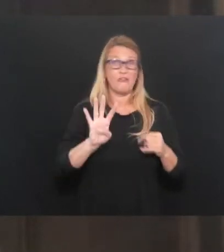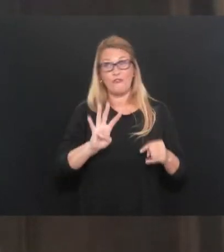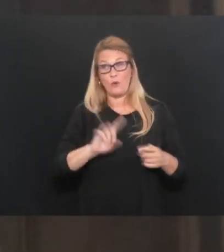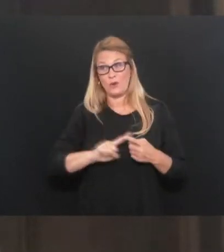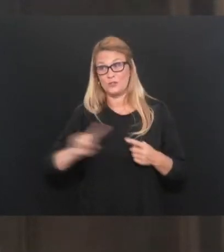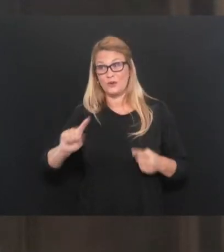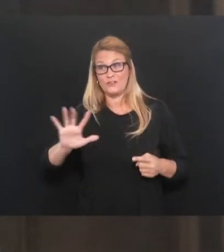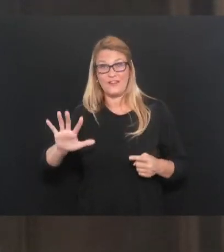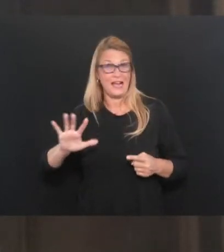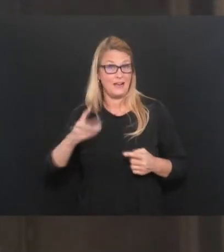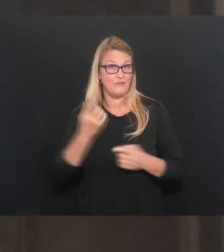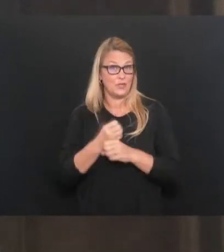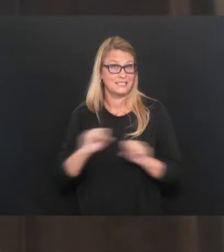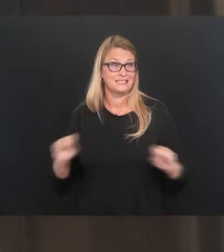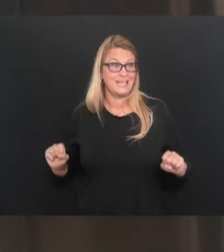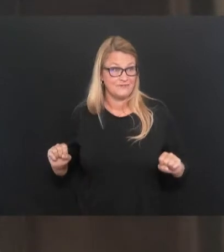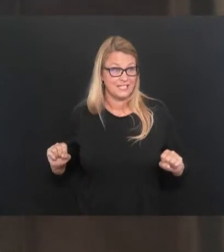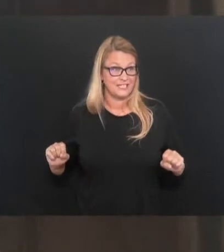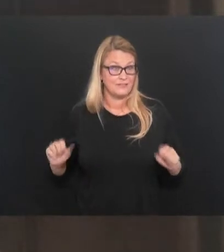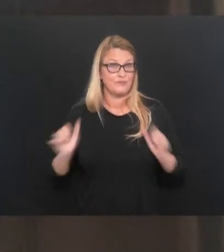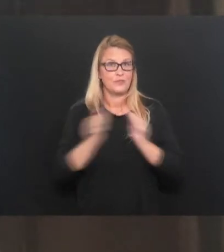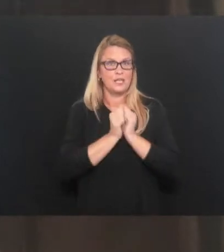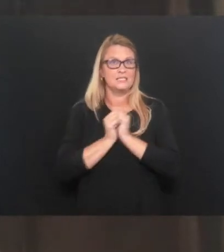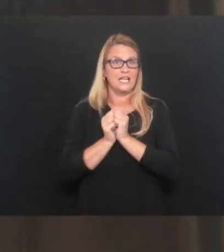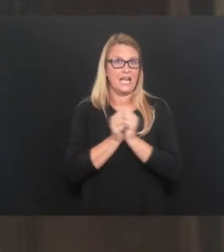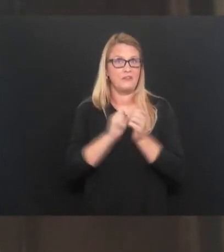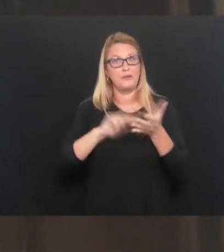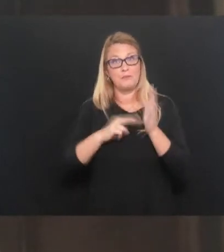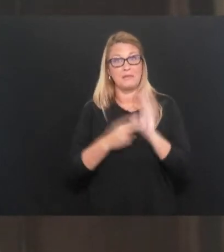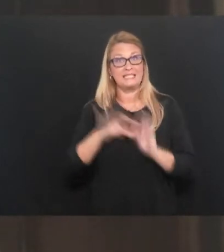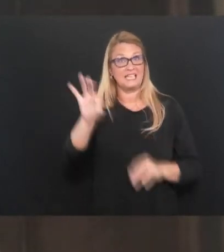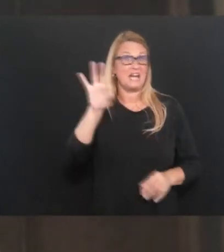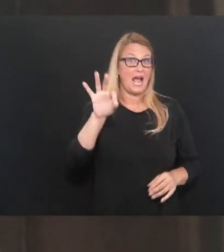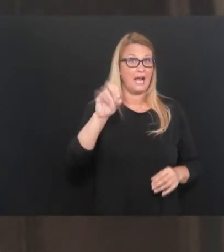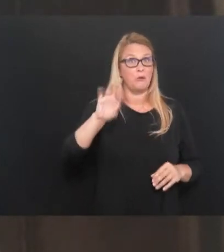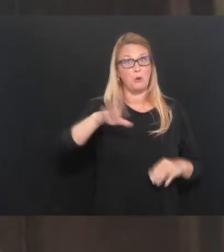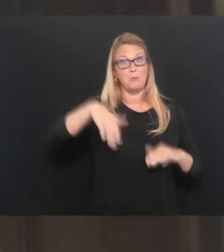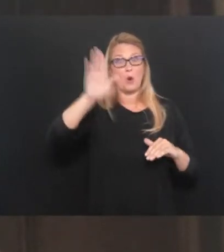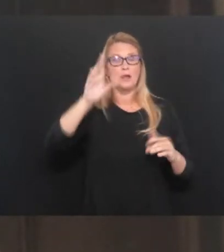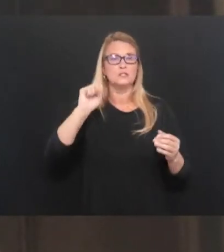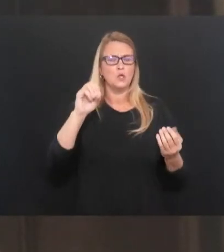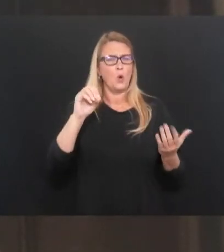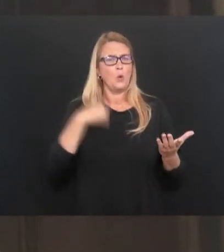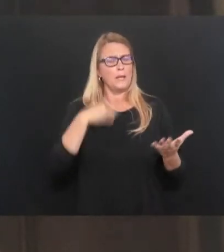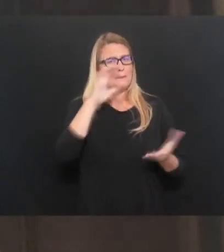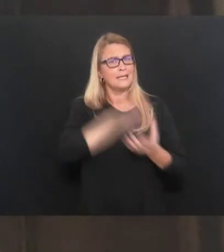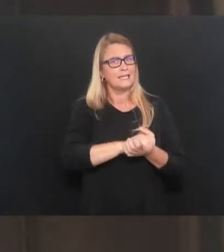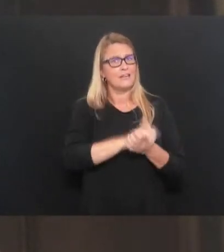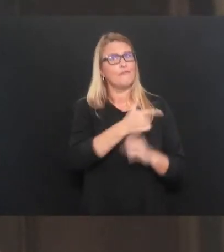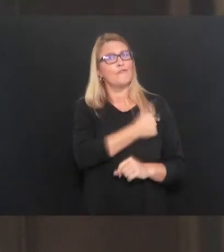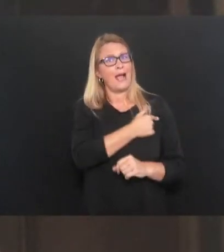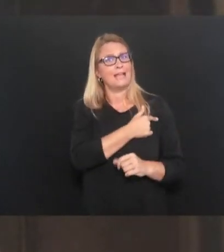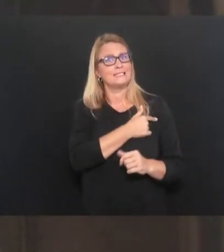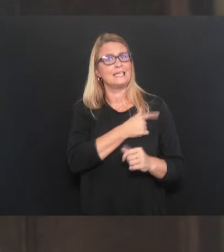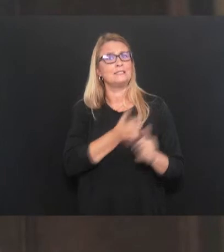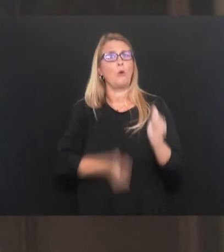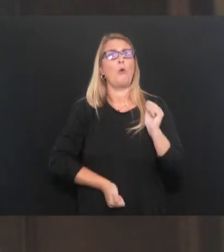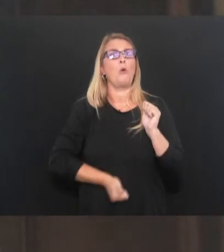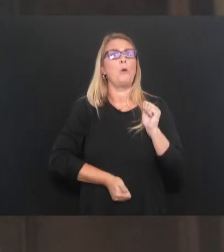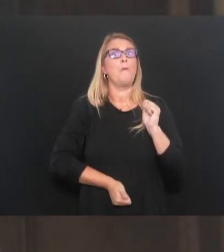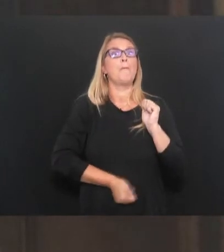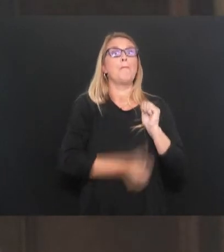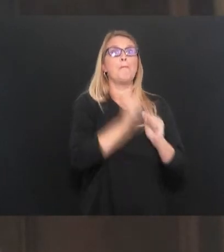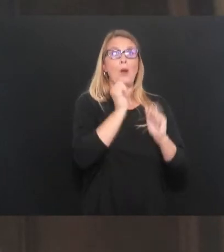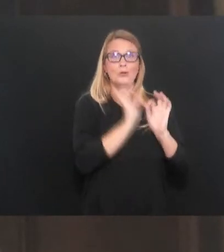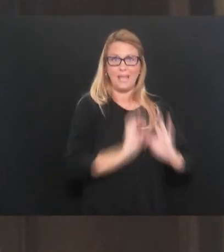a 5, and together they're like a 9 or more. So we really do believe vaccines are so important, but we